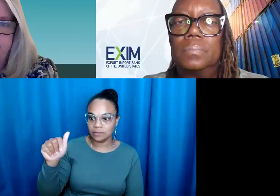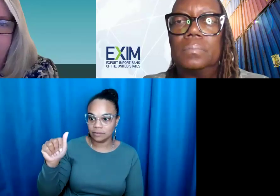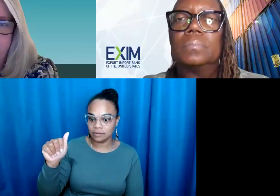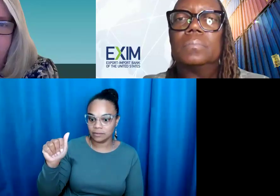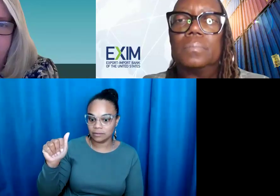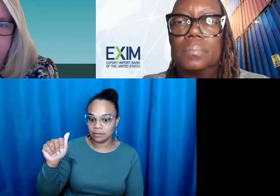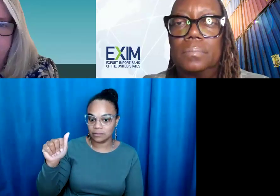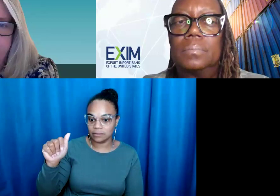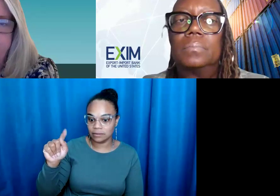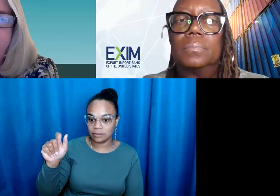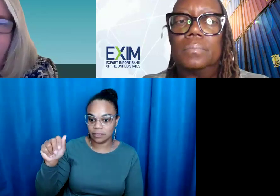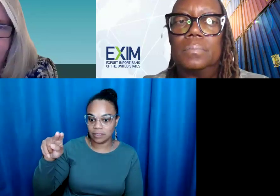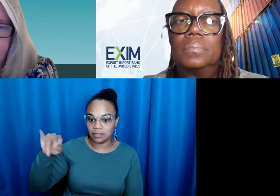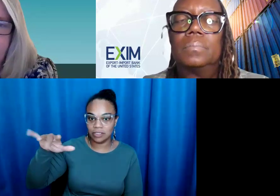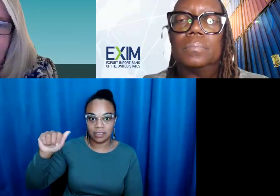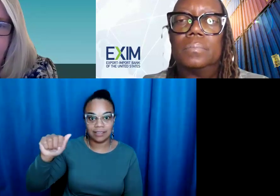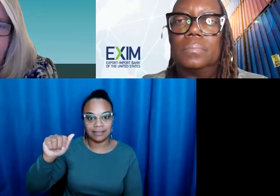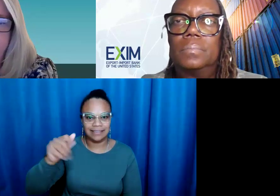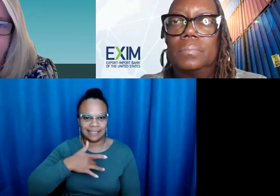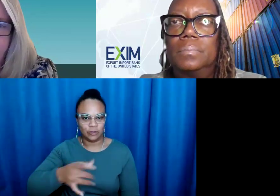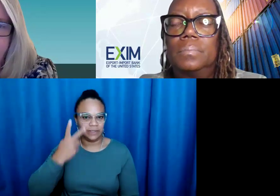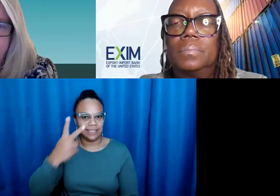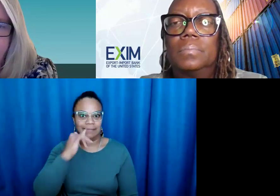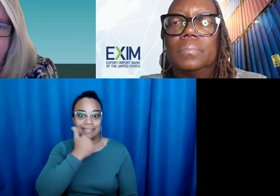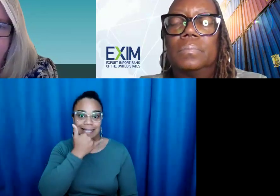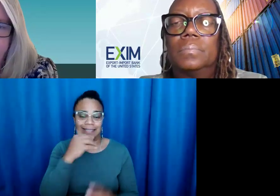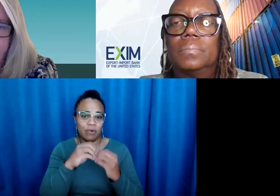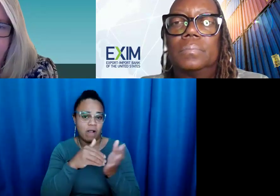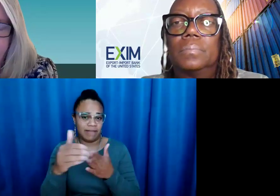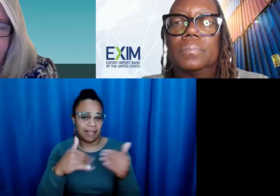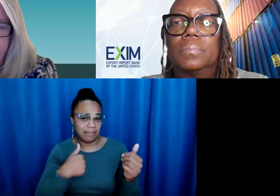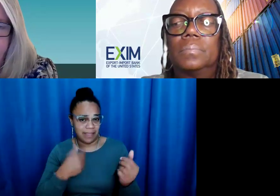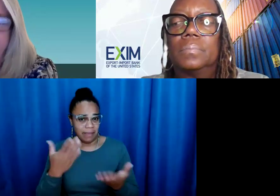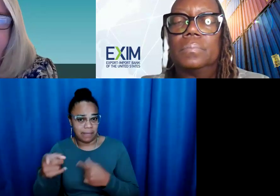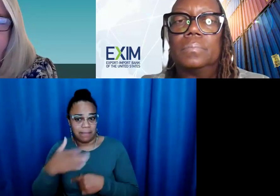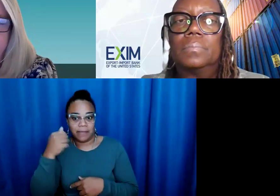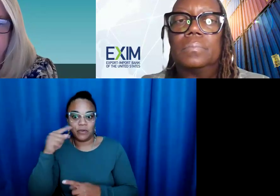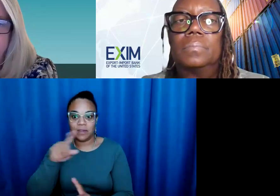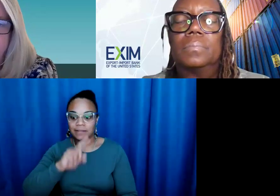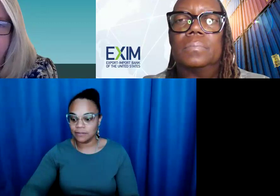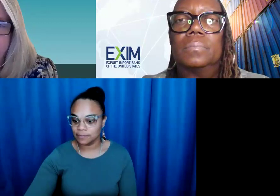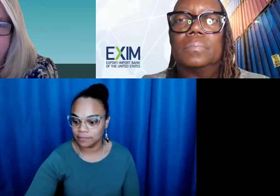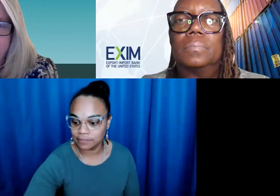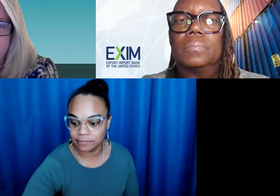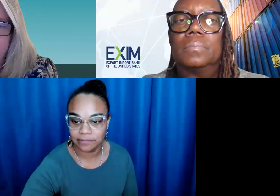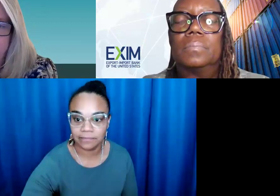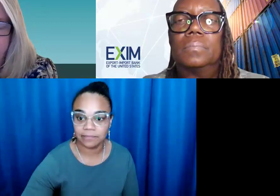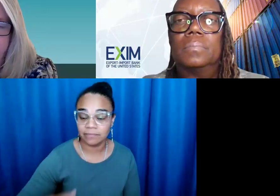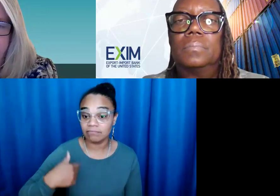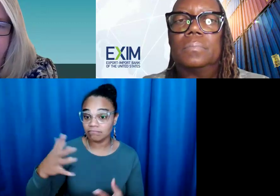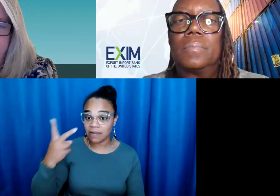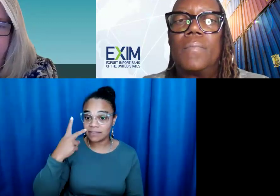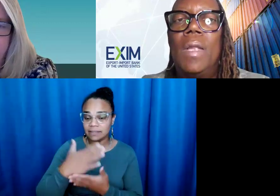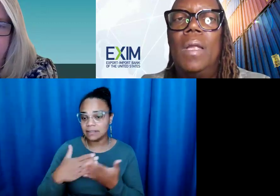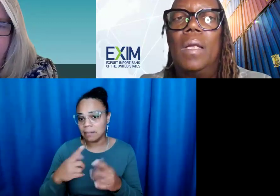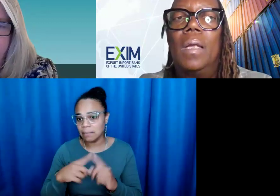LaTaunya probably sees this more than I do, more frequently. So you're probably best equipped to answer this question. Although I have seen some things, but